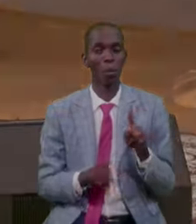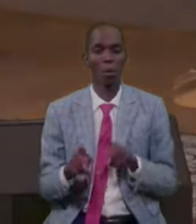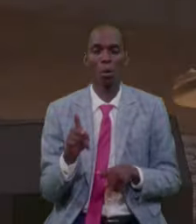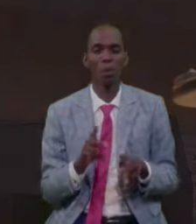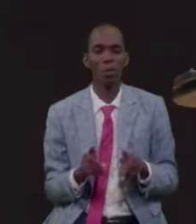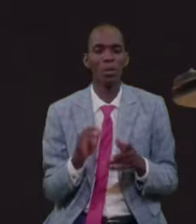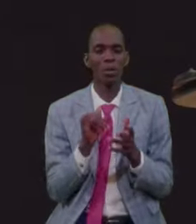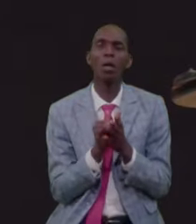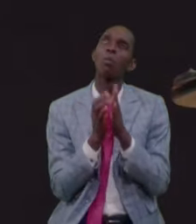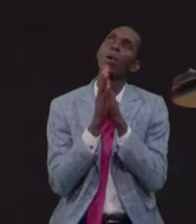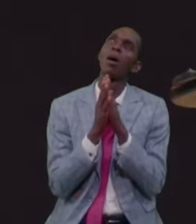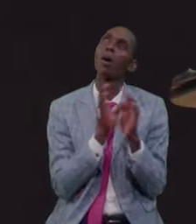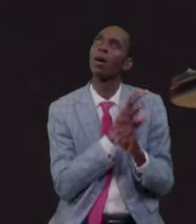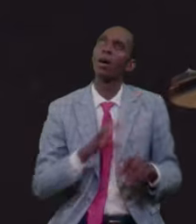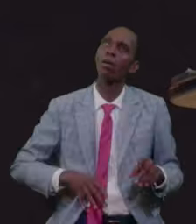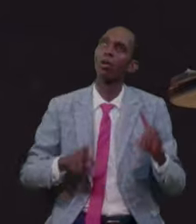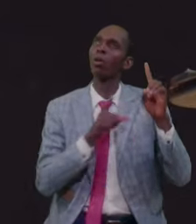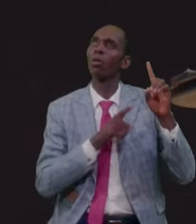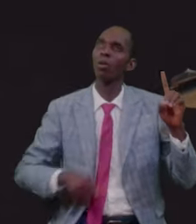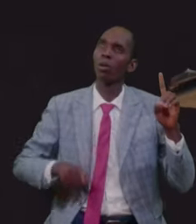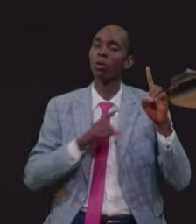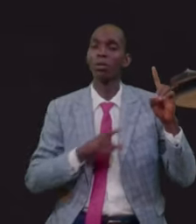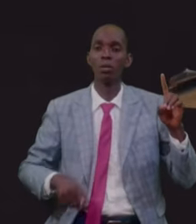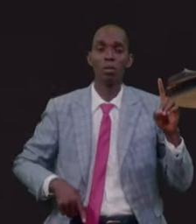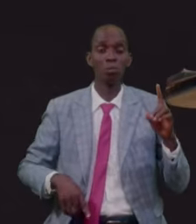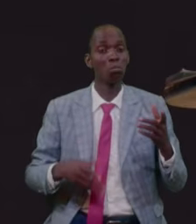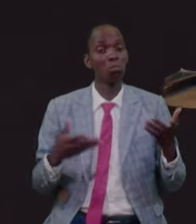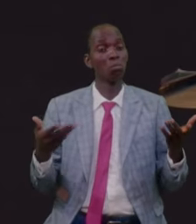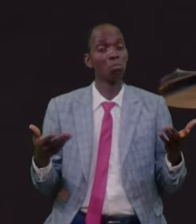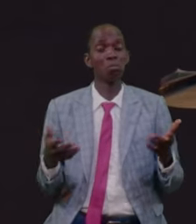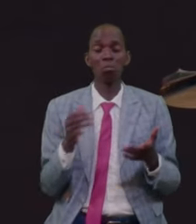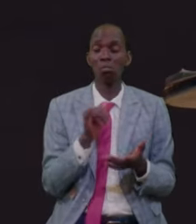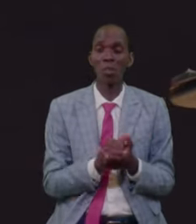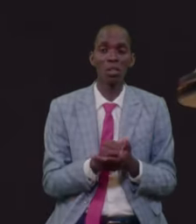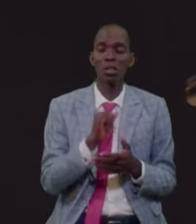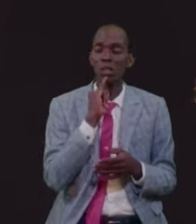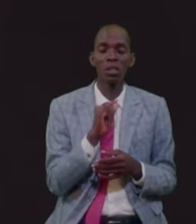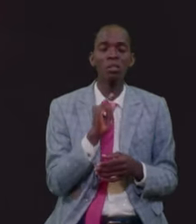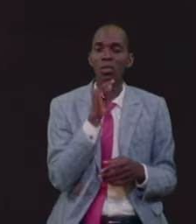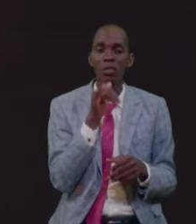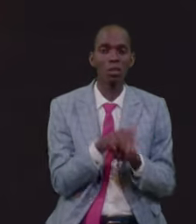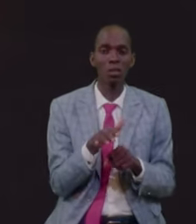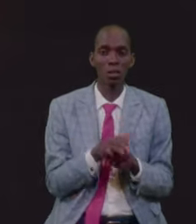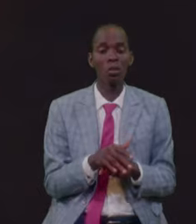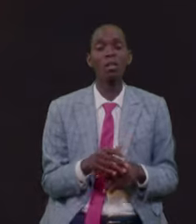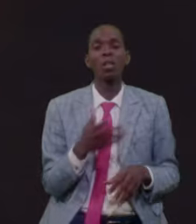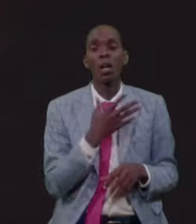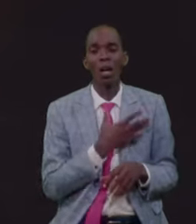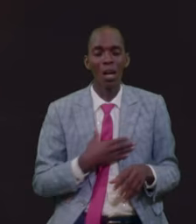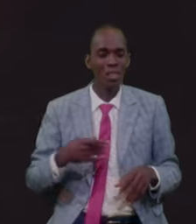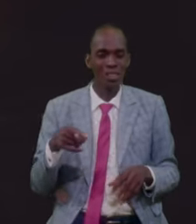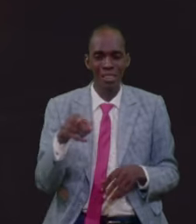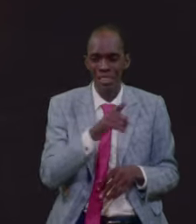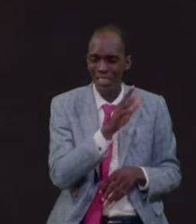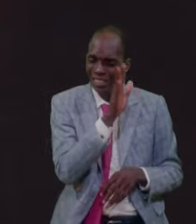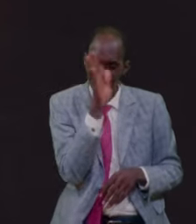calling Christ, Lord, Lord, that's sufficient. They never even make an effort to do the will